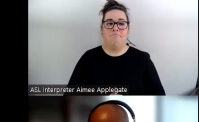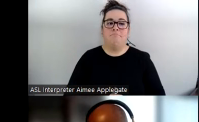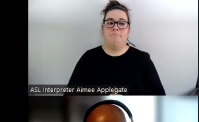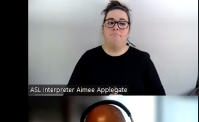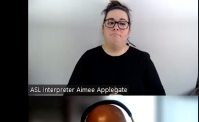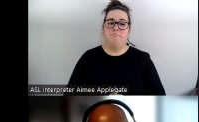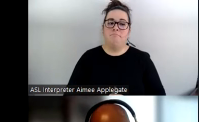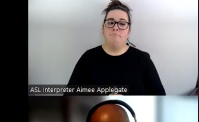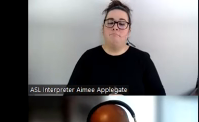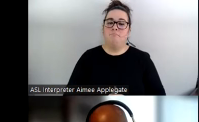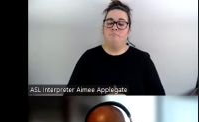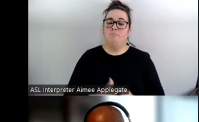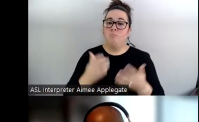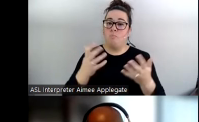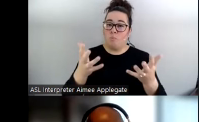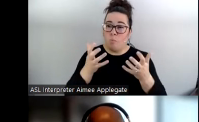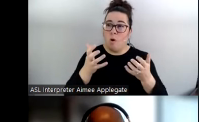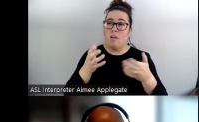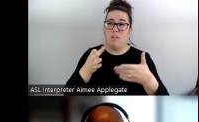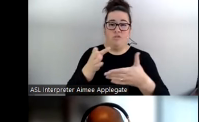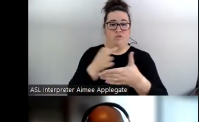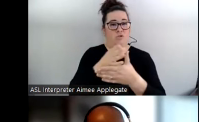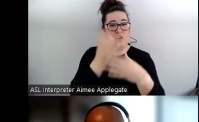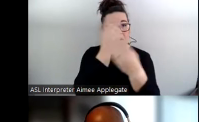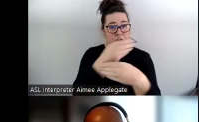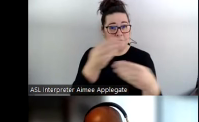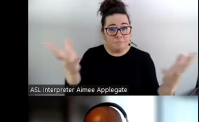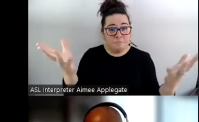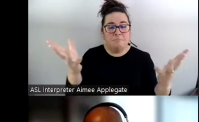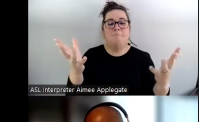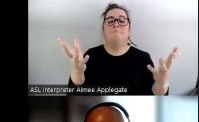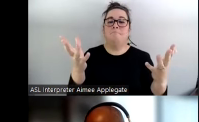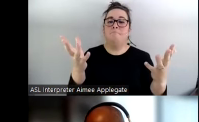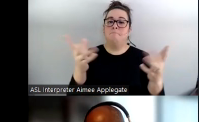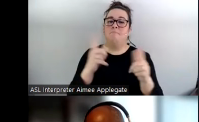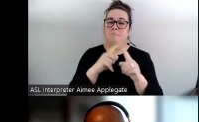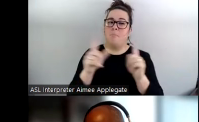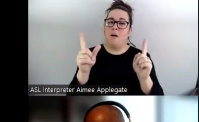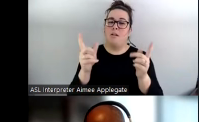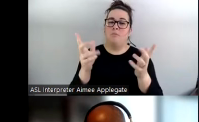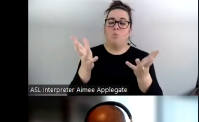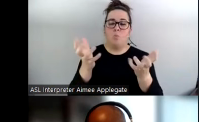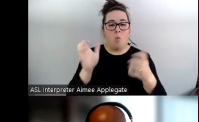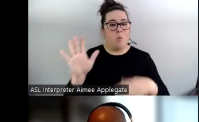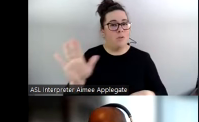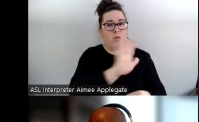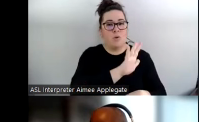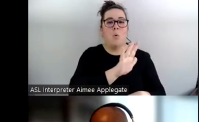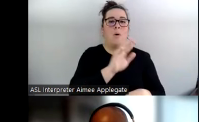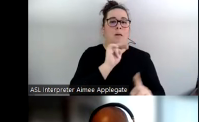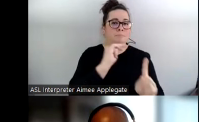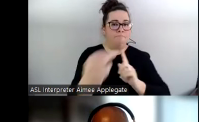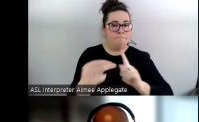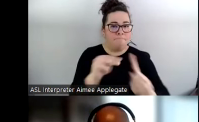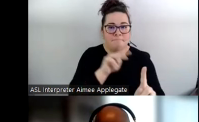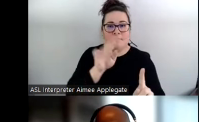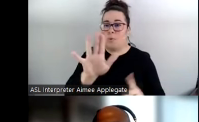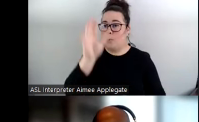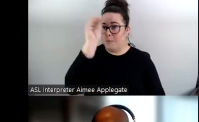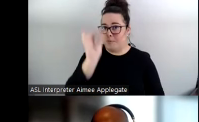also we want to hear from you. We want to make sure that we're sharing best practices. So I want to thank each